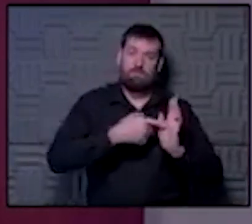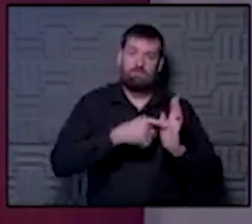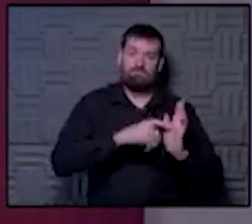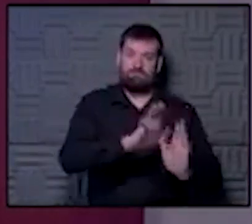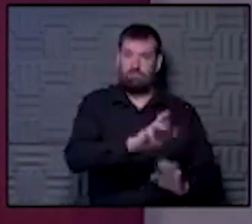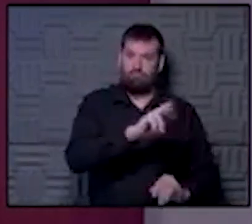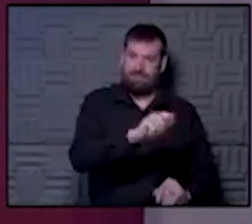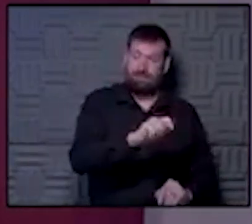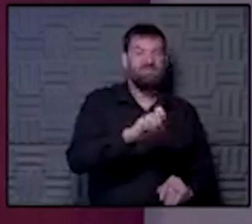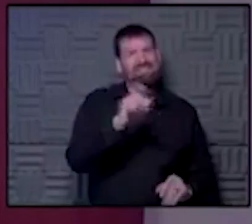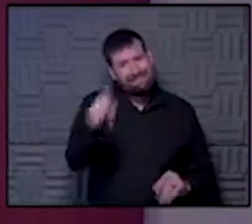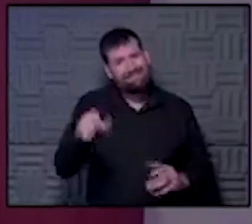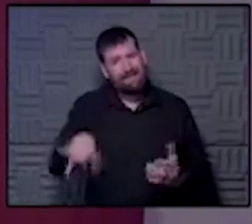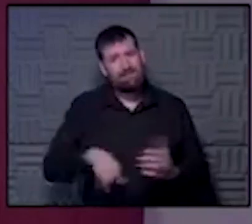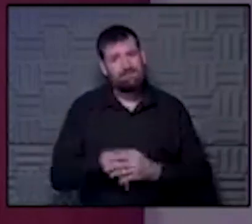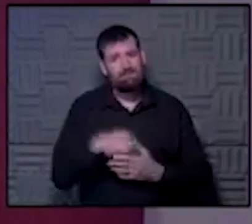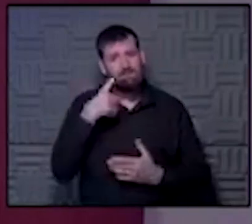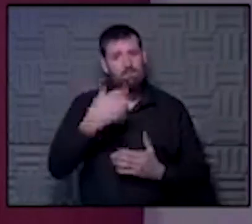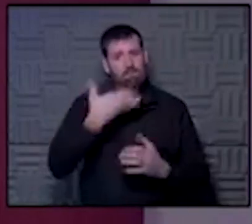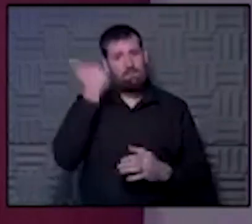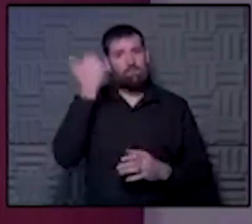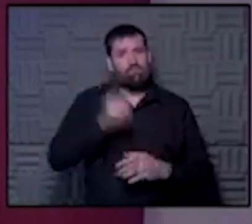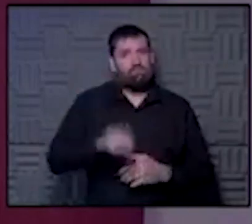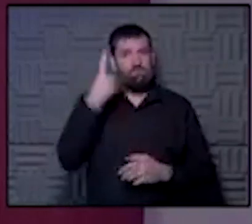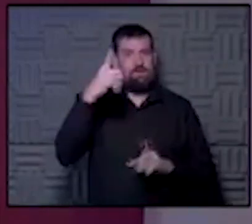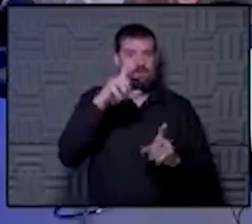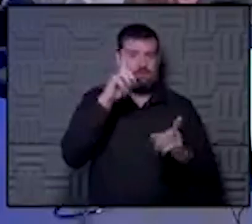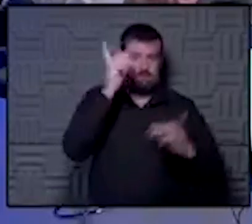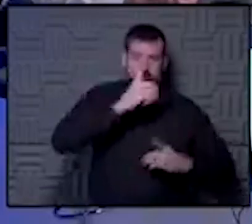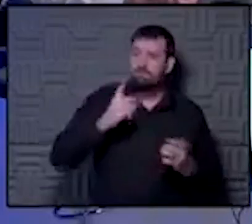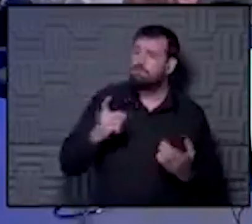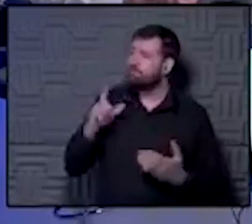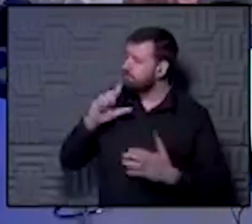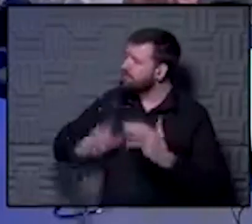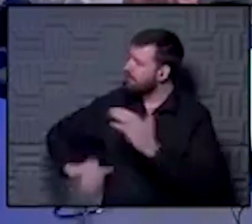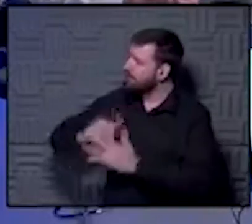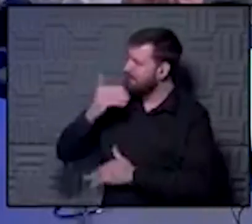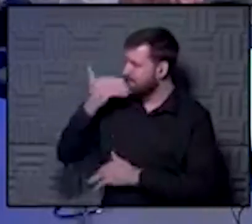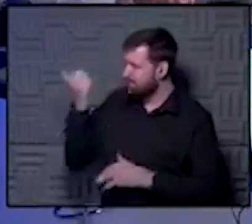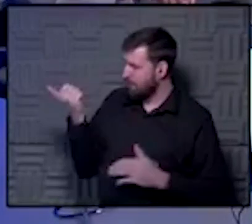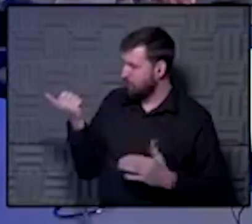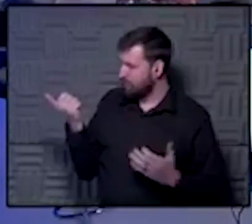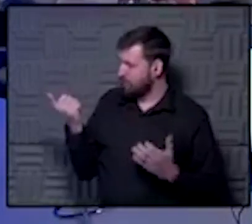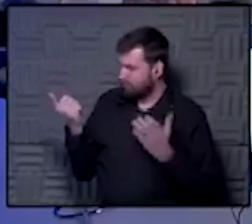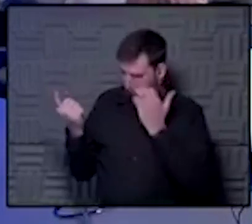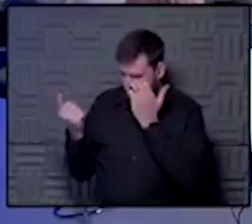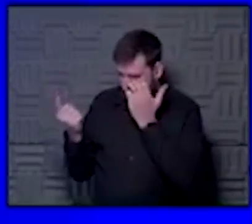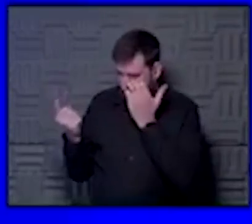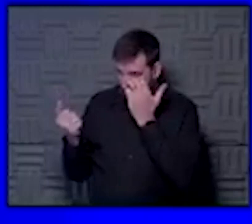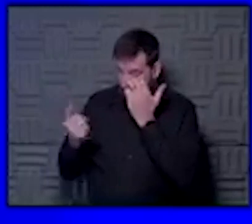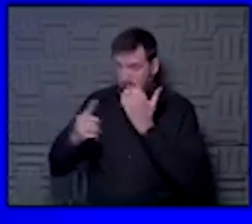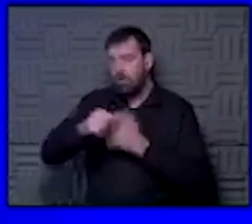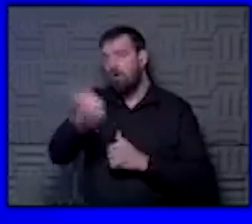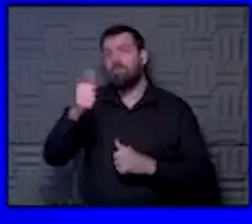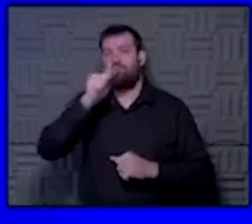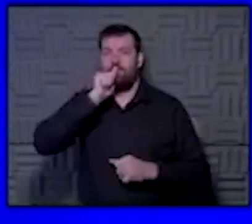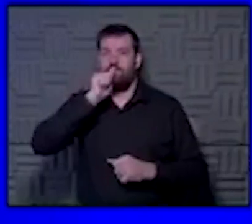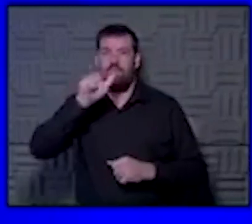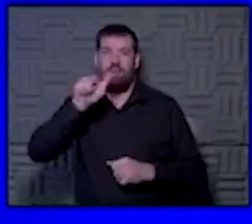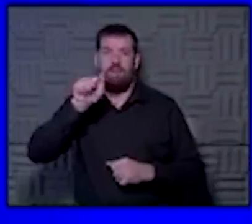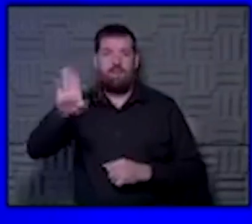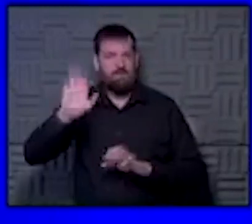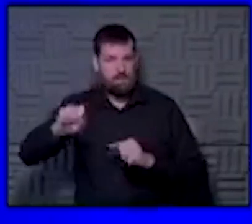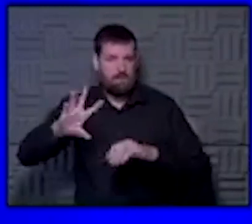think we needed that to better understand the disease. And capacity has gotten better in general. There are other private labs that are able to offer